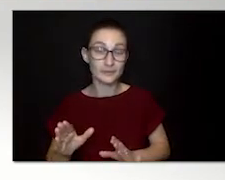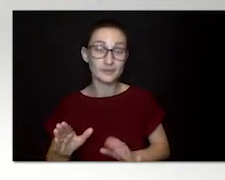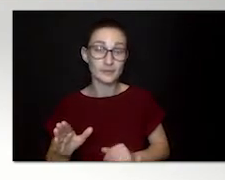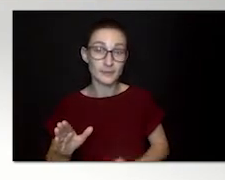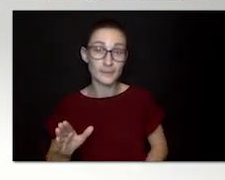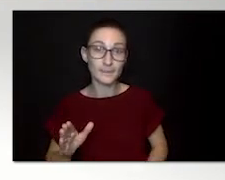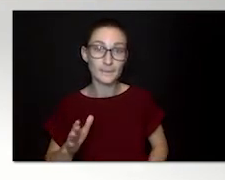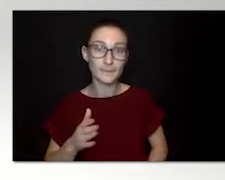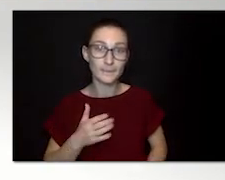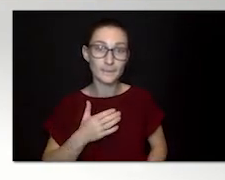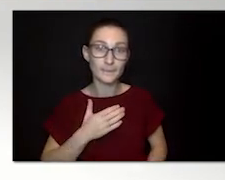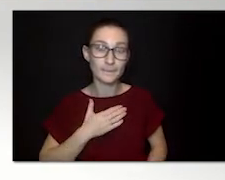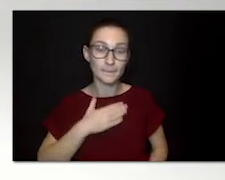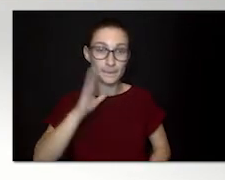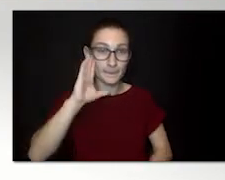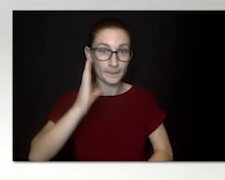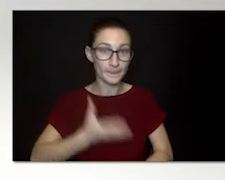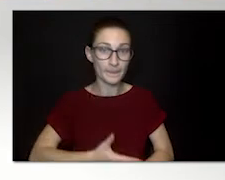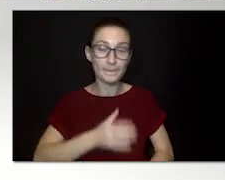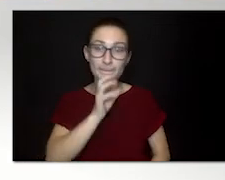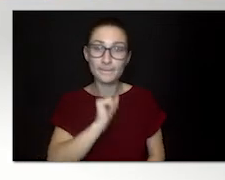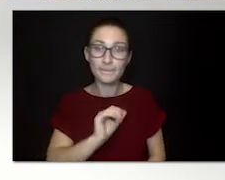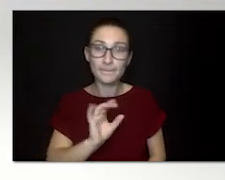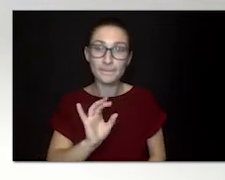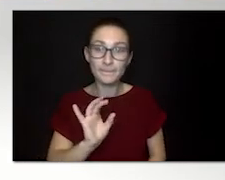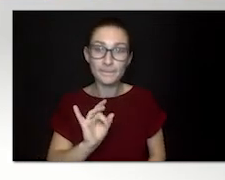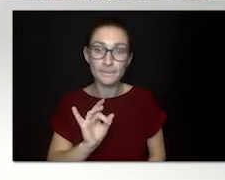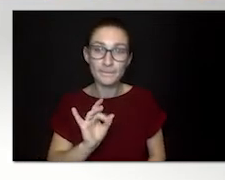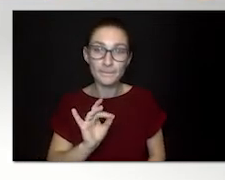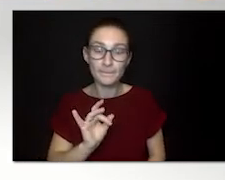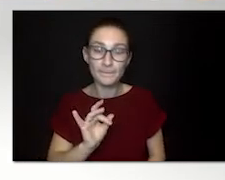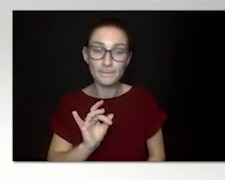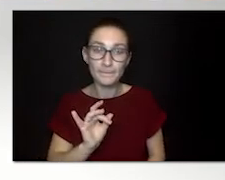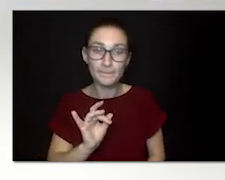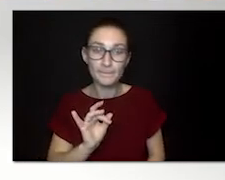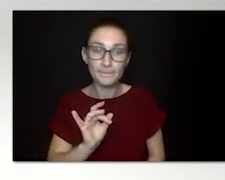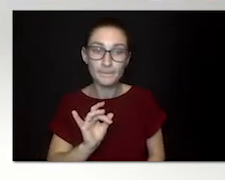would logistically probably take over the care of his sister. Okay.